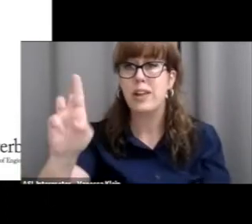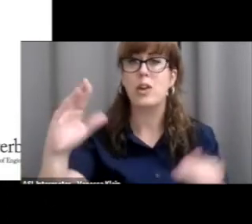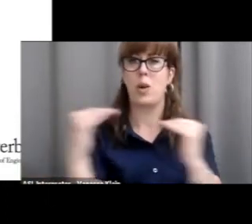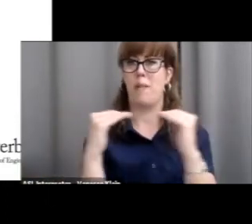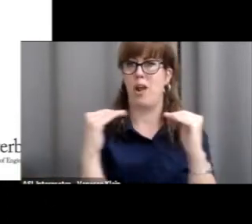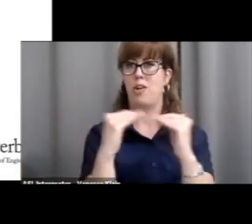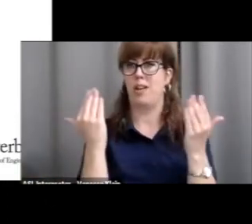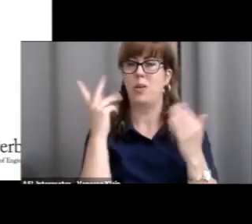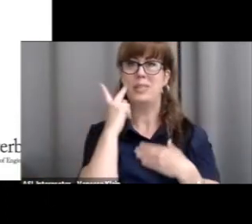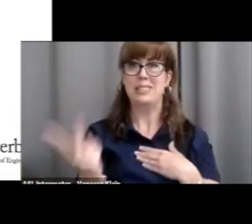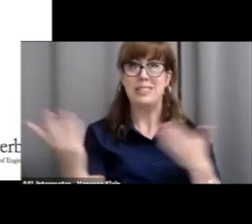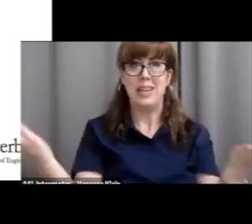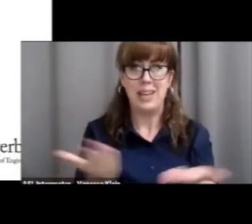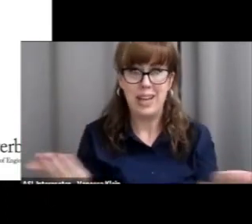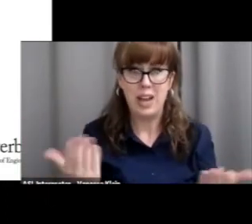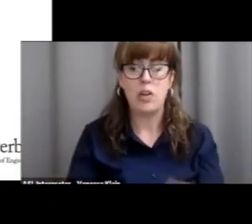promising.